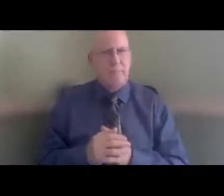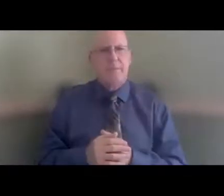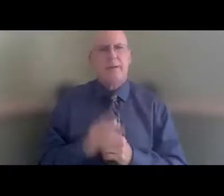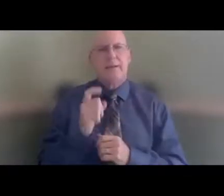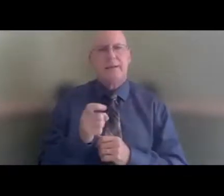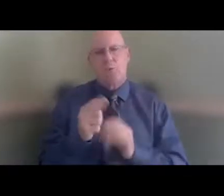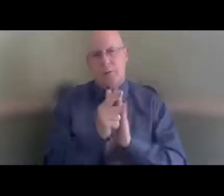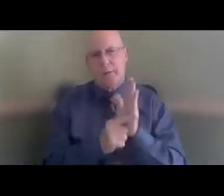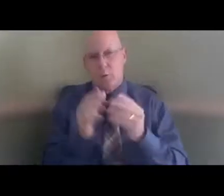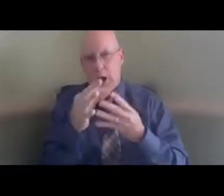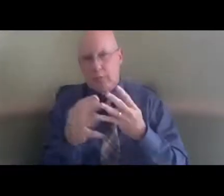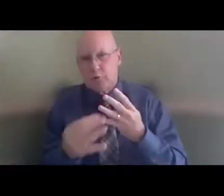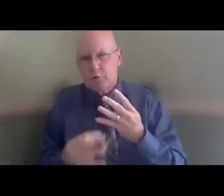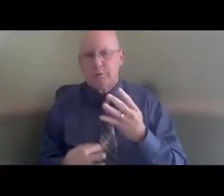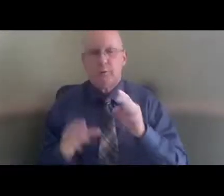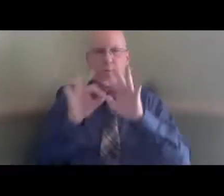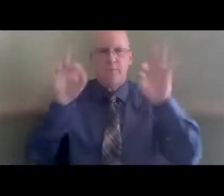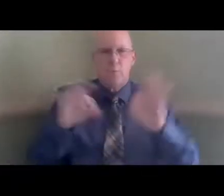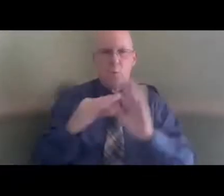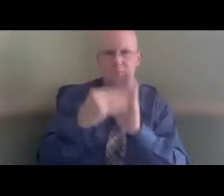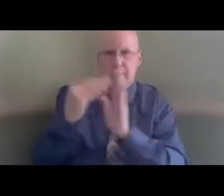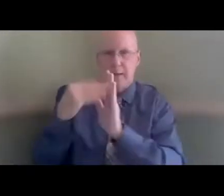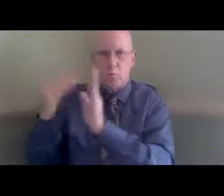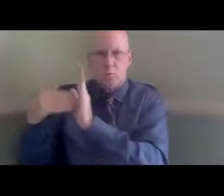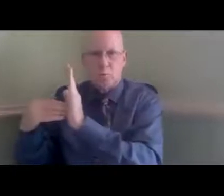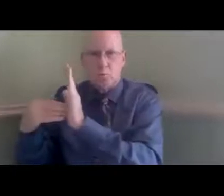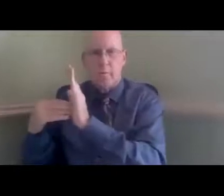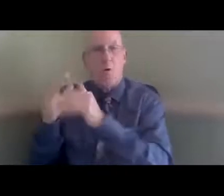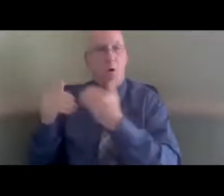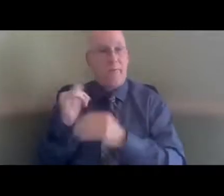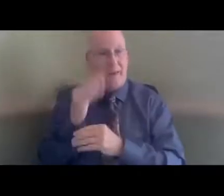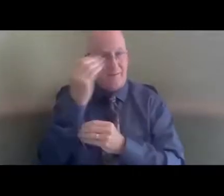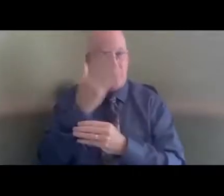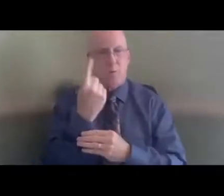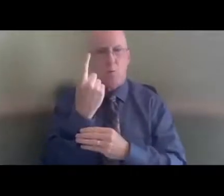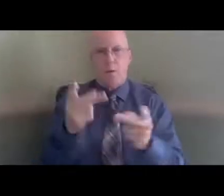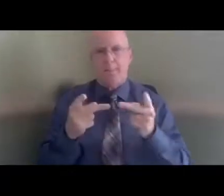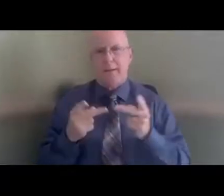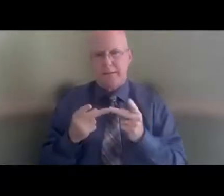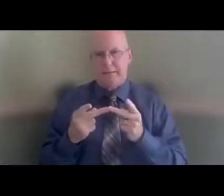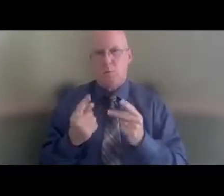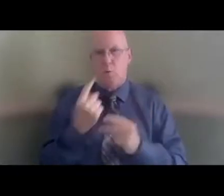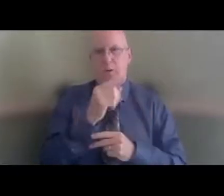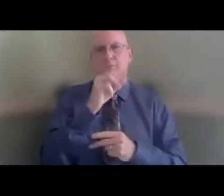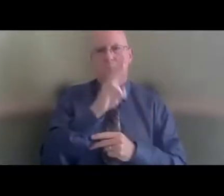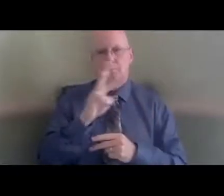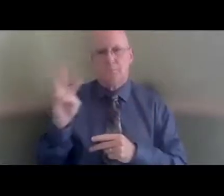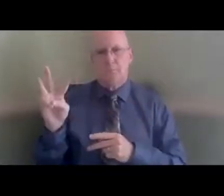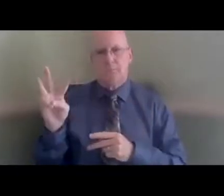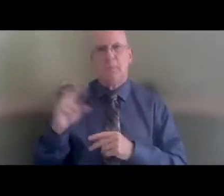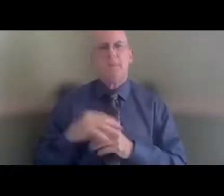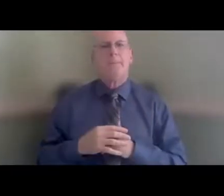legal options or the forms to fill out. So all of that information kind of in one place. And I would certainly be